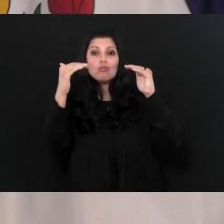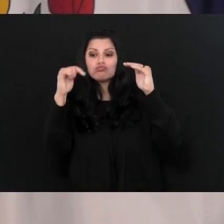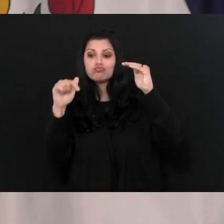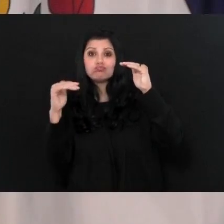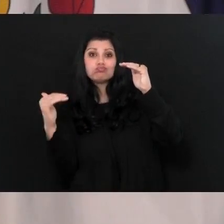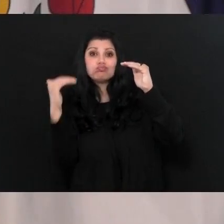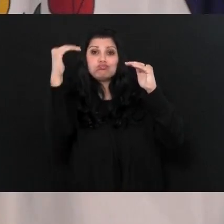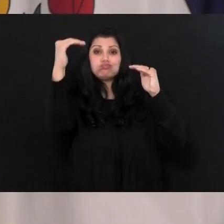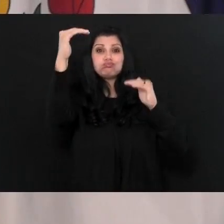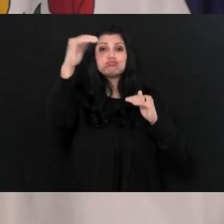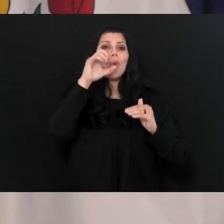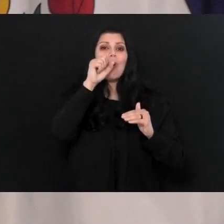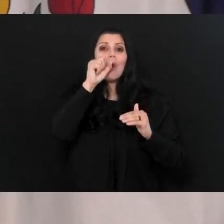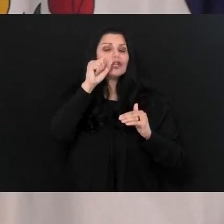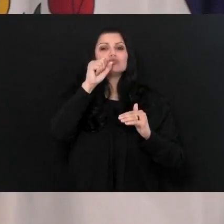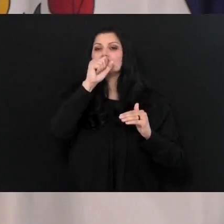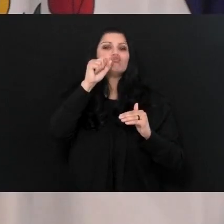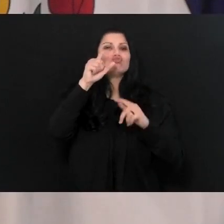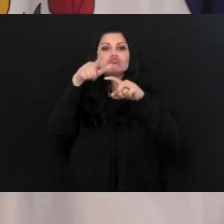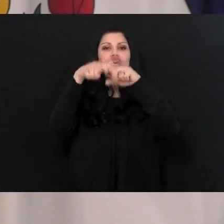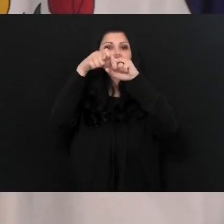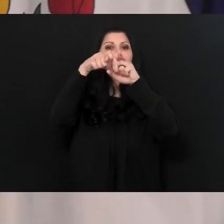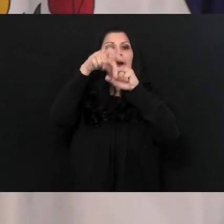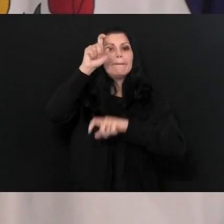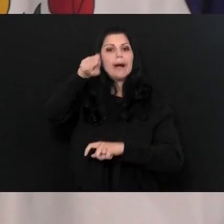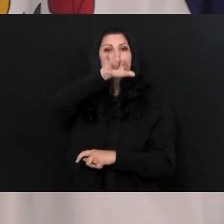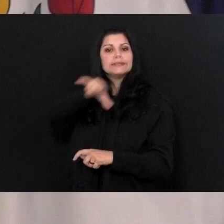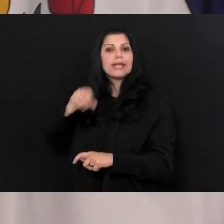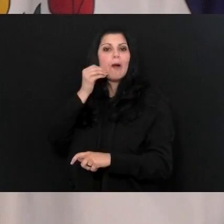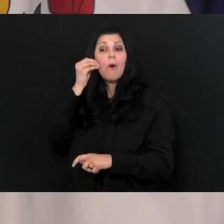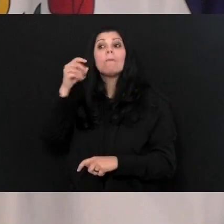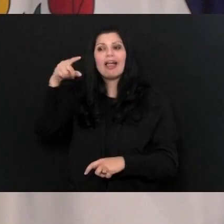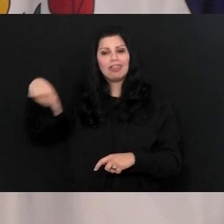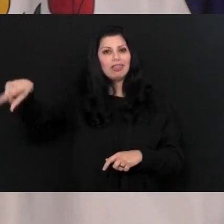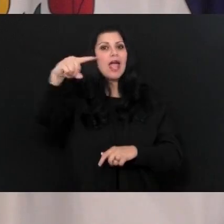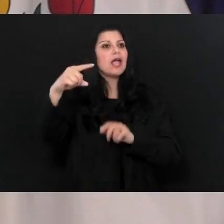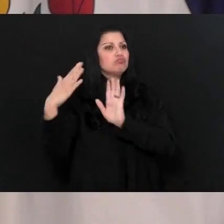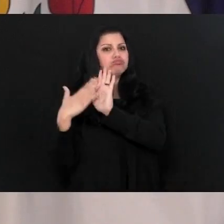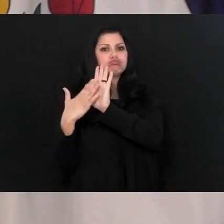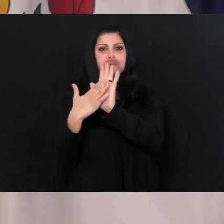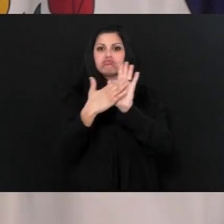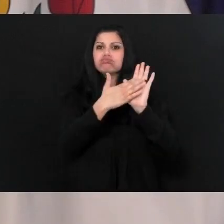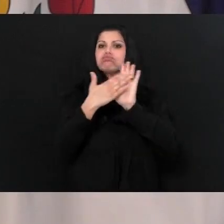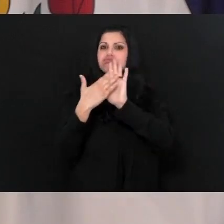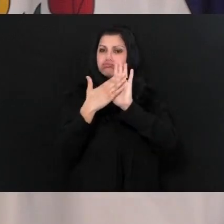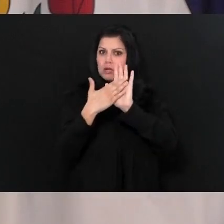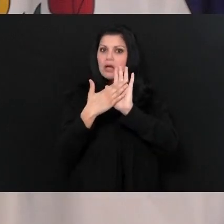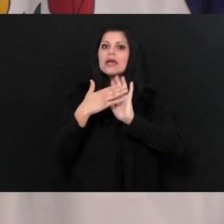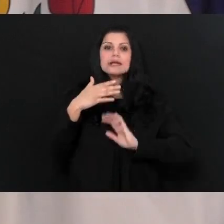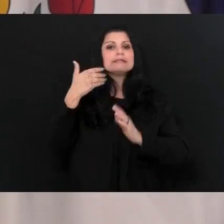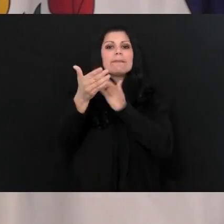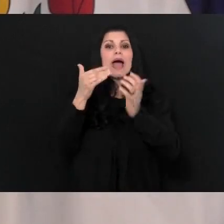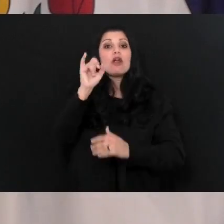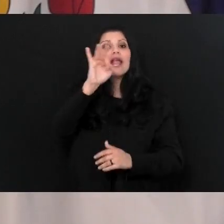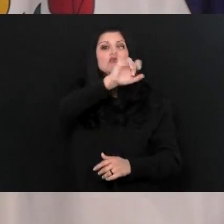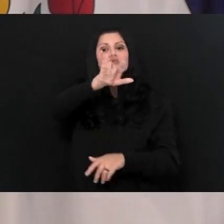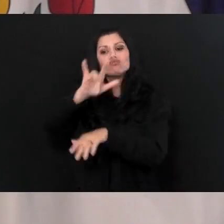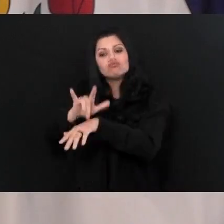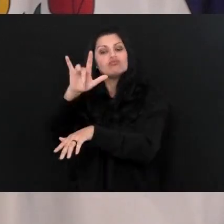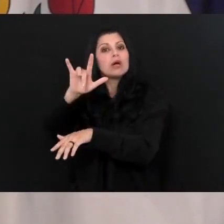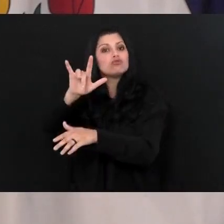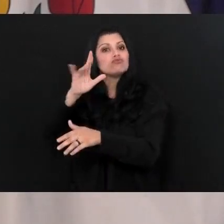where you could not go to school in the orange at all, period, even if you had already been to school. And all 3 of these counties would